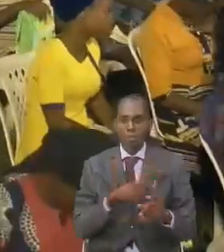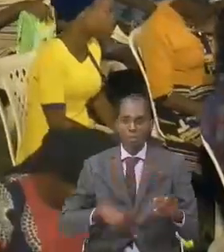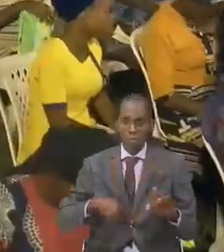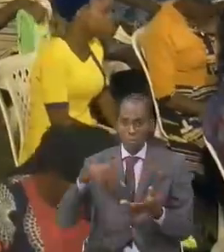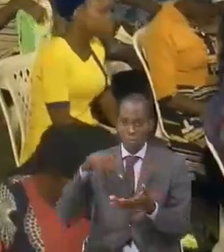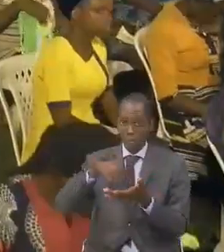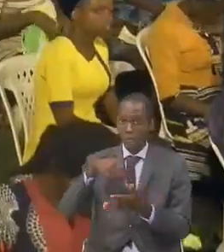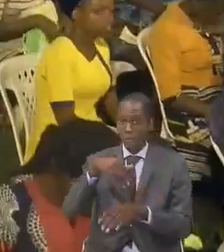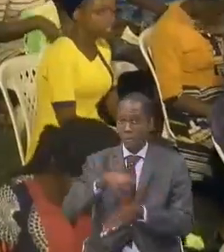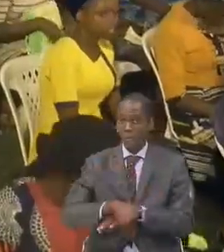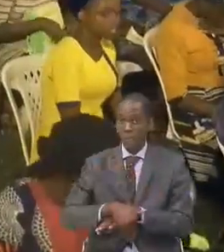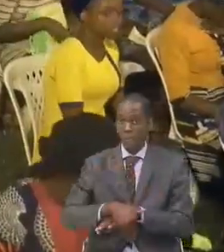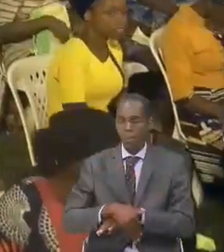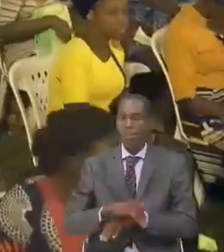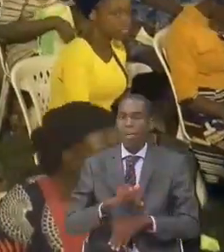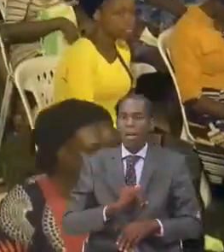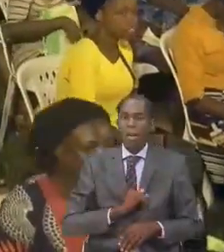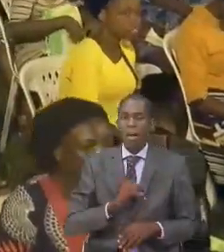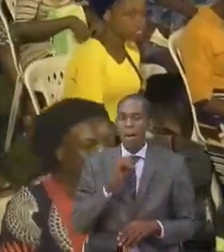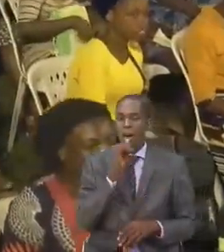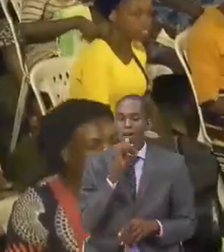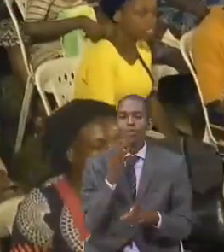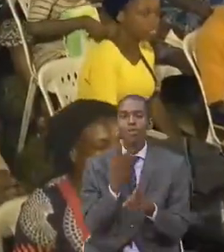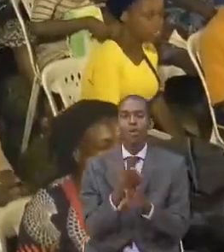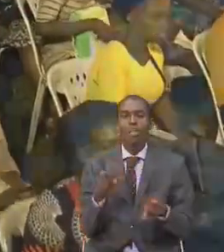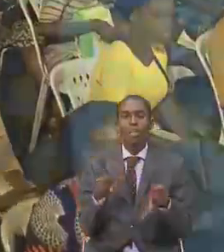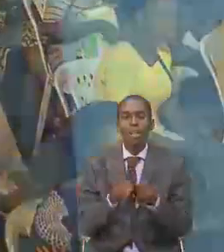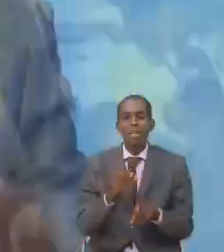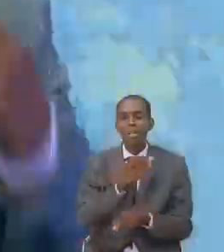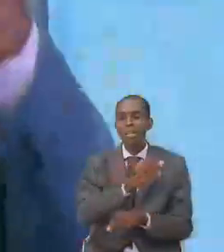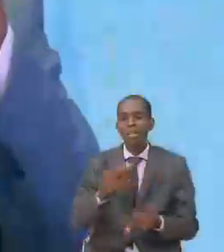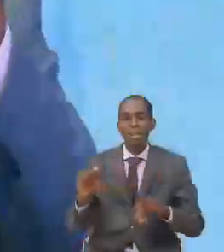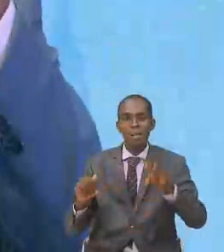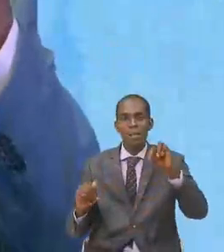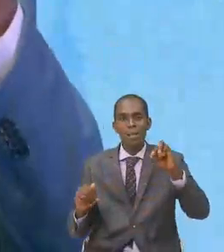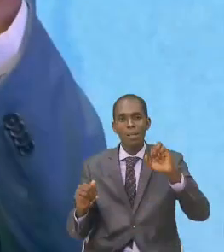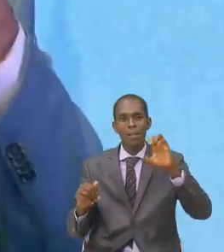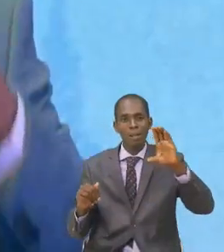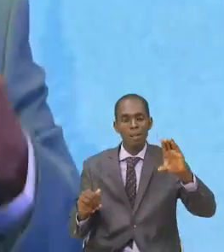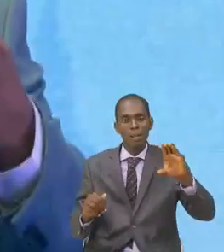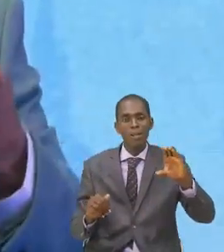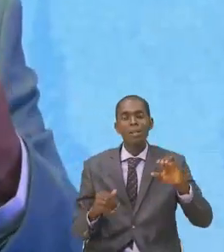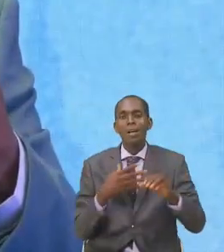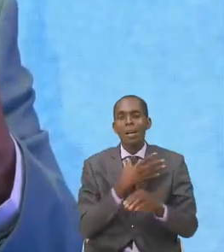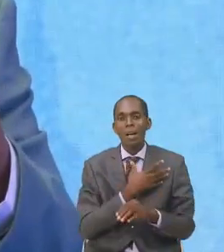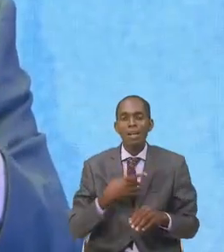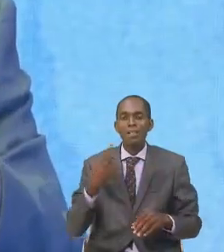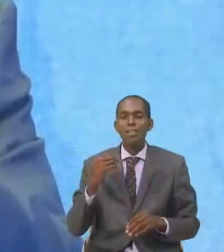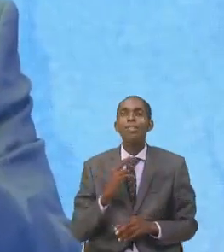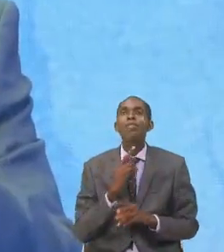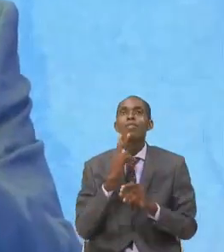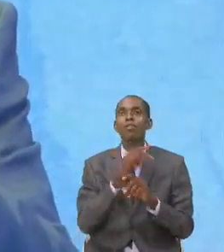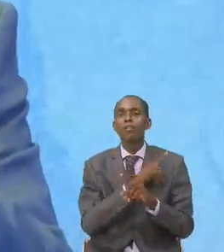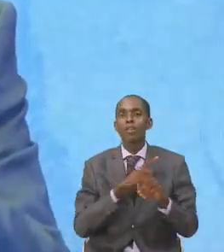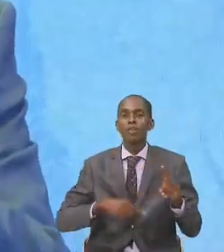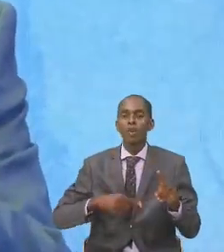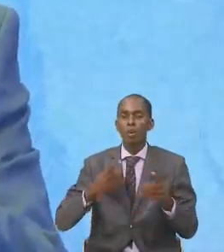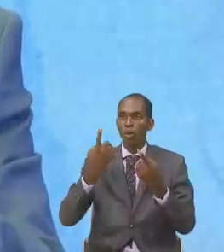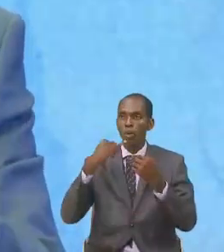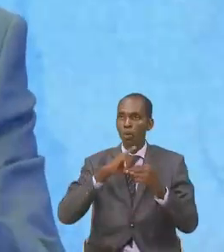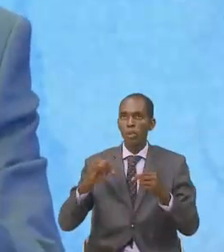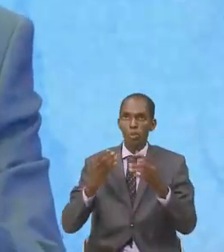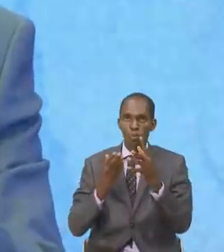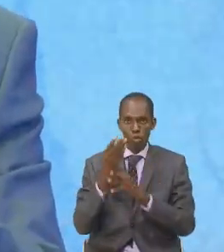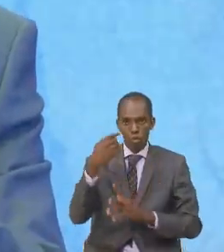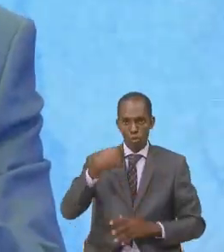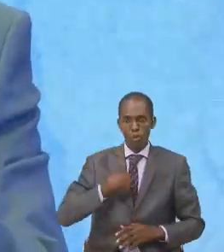have heard the voice of the Lord tonight. I'm just like microphone and a thing.